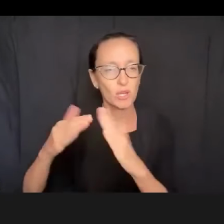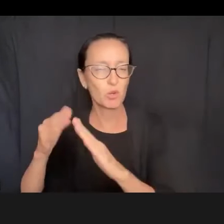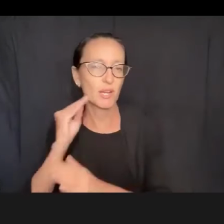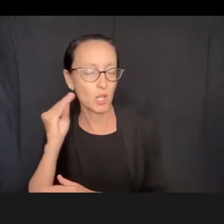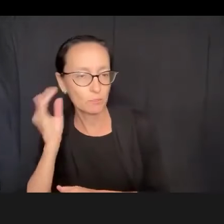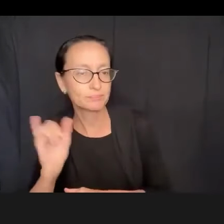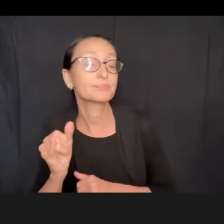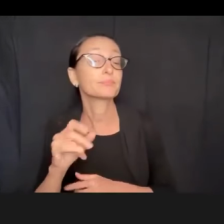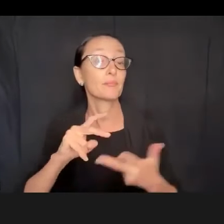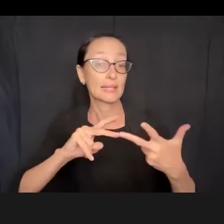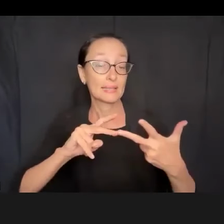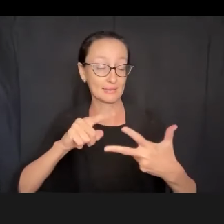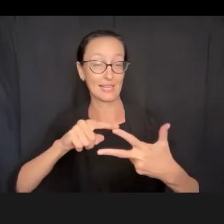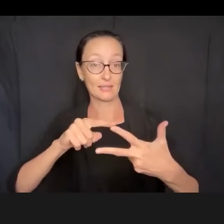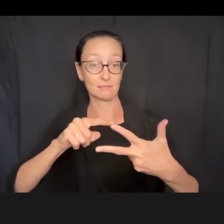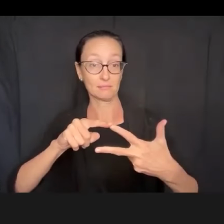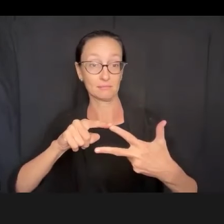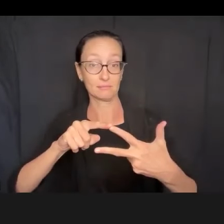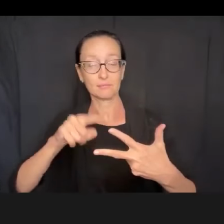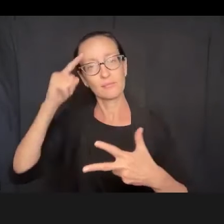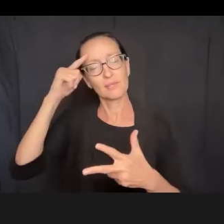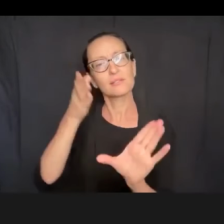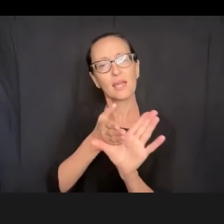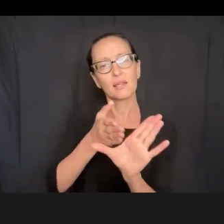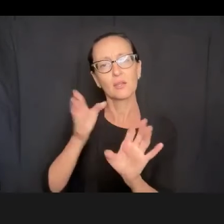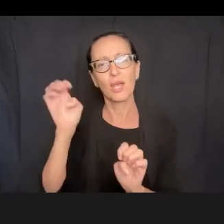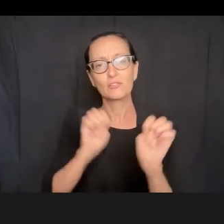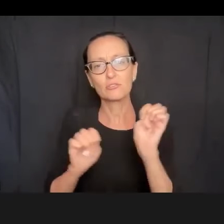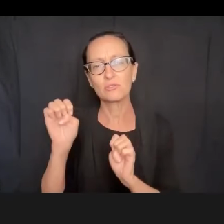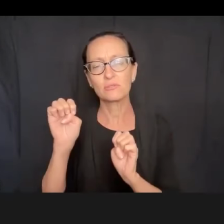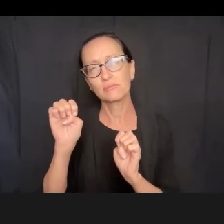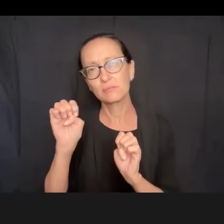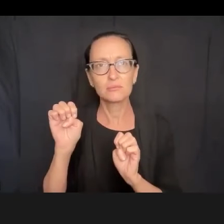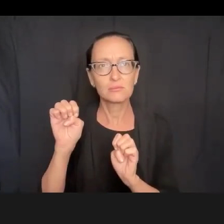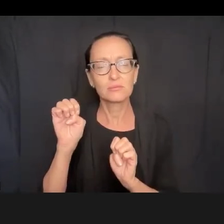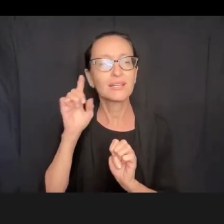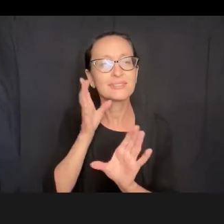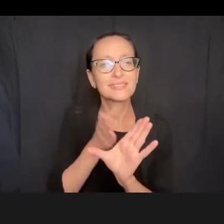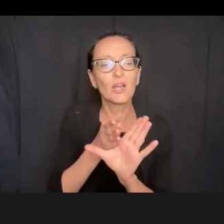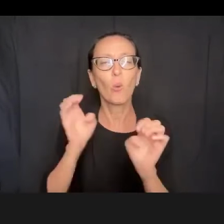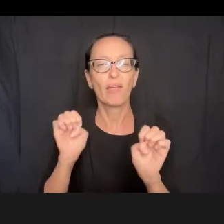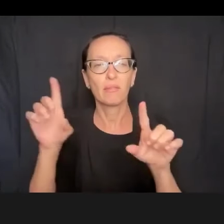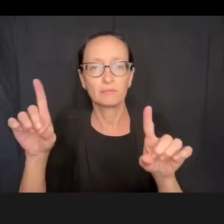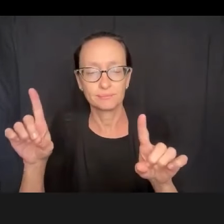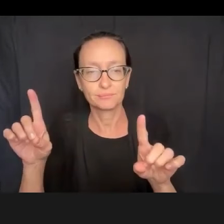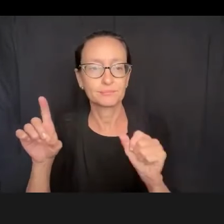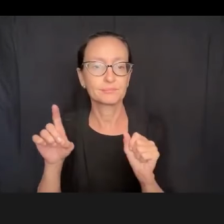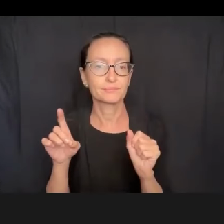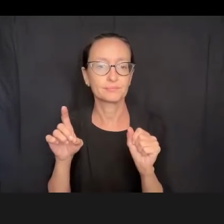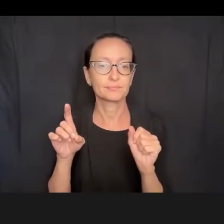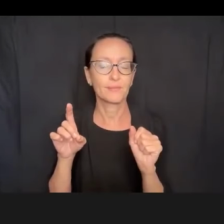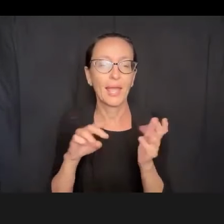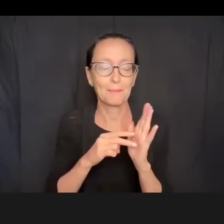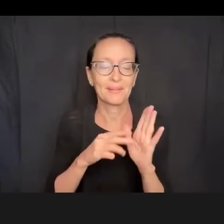we have is what we refer to as psychological education or psycho-ed. So what are some things we can do to actually teach